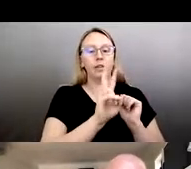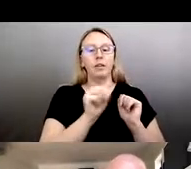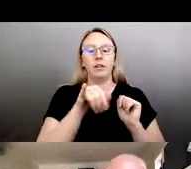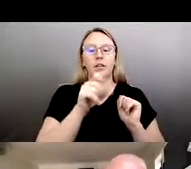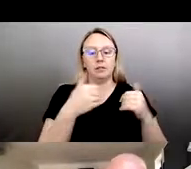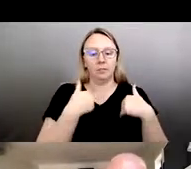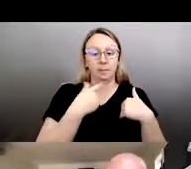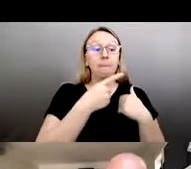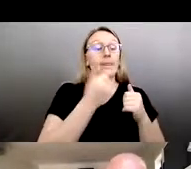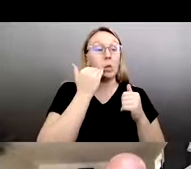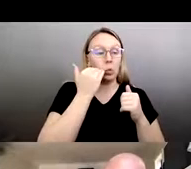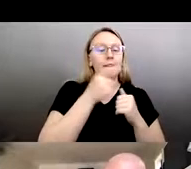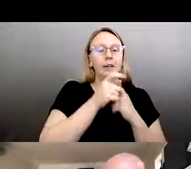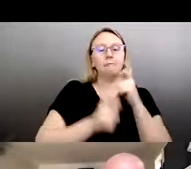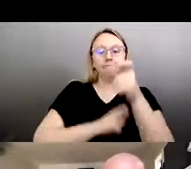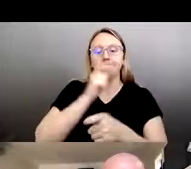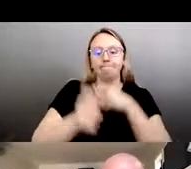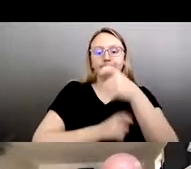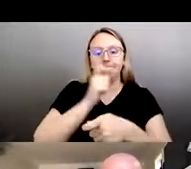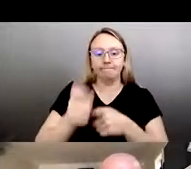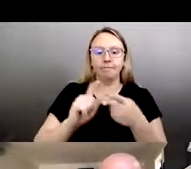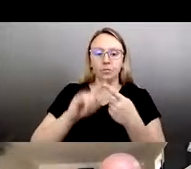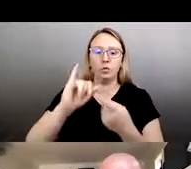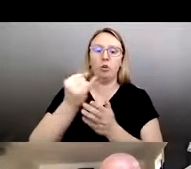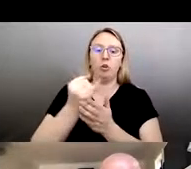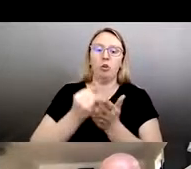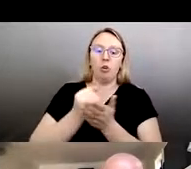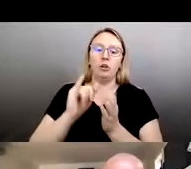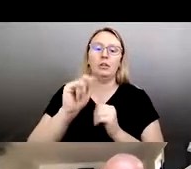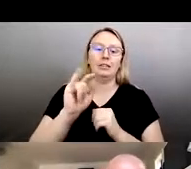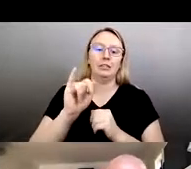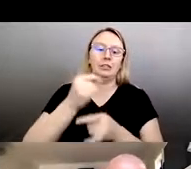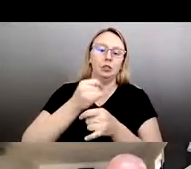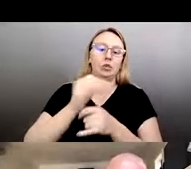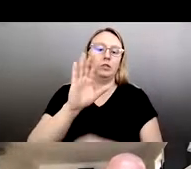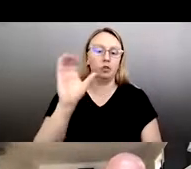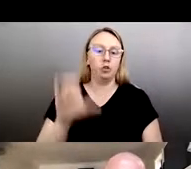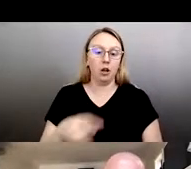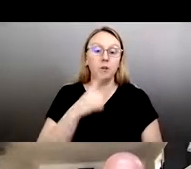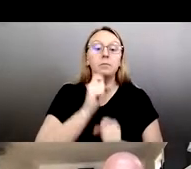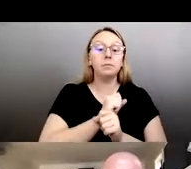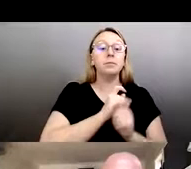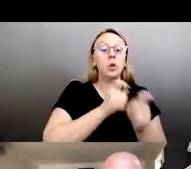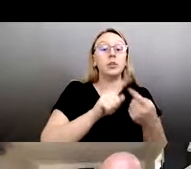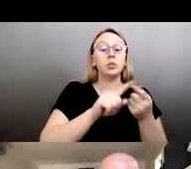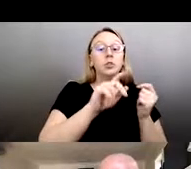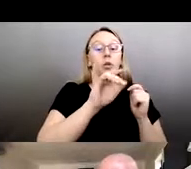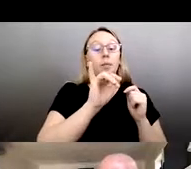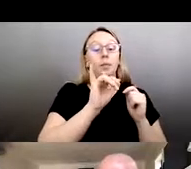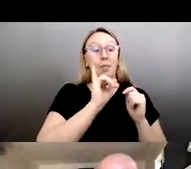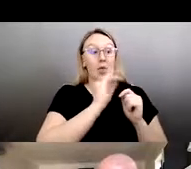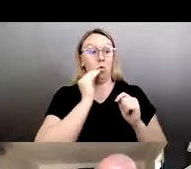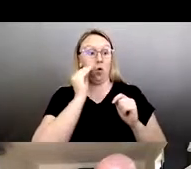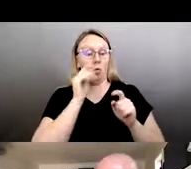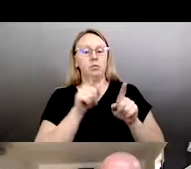generous donations to the School of the Art Institute of Chicago. He actually donated that home in New Buffalo, Michigan to the school, which is now used